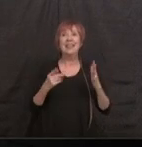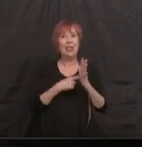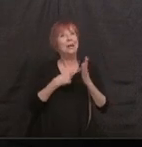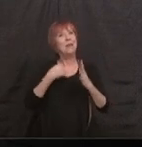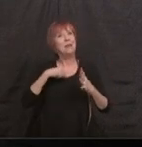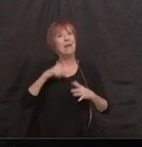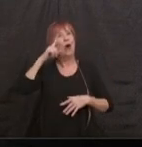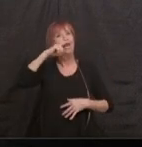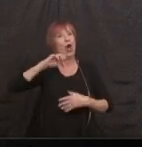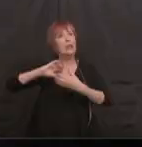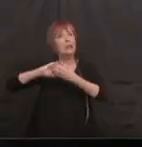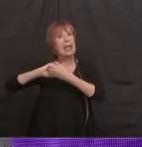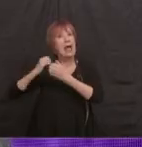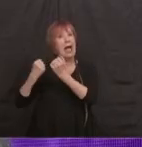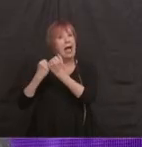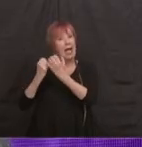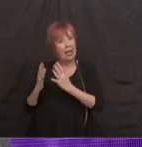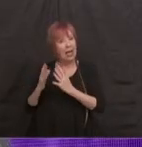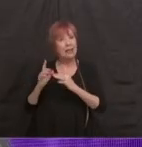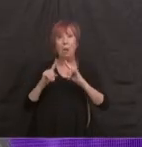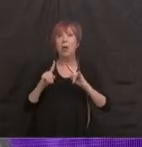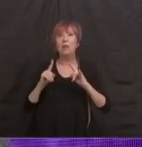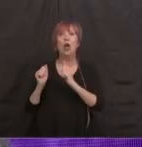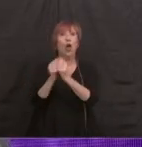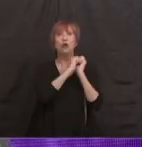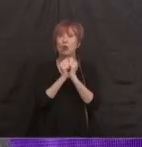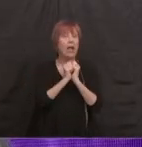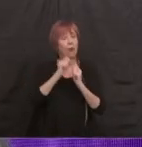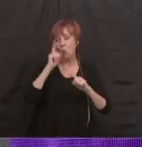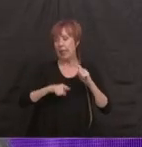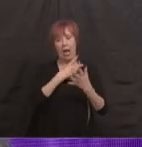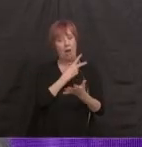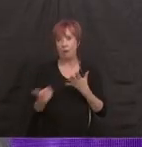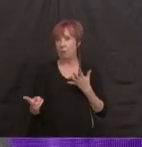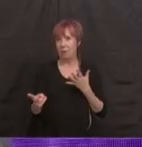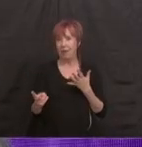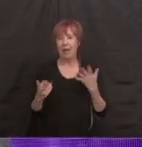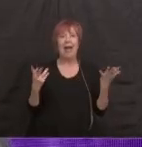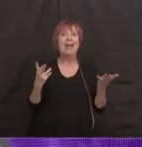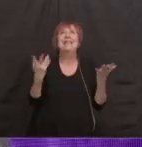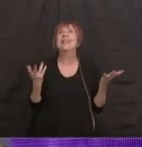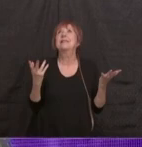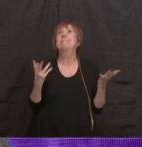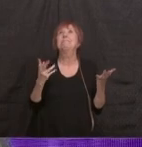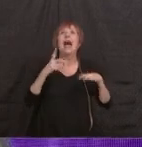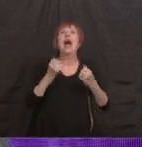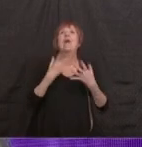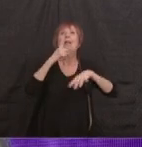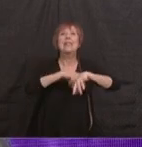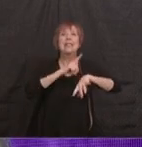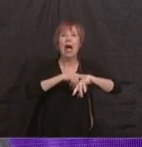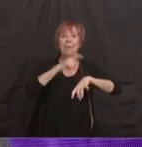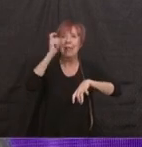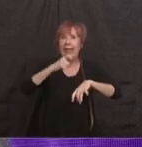said. But together we can't lose. It's just a question of time, of how far we can get in how much